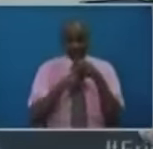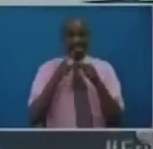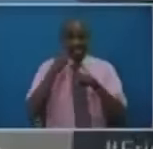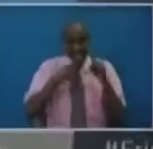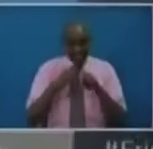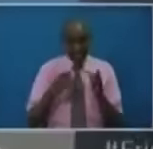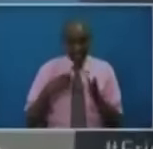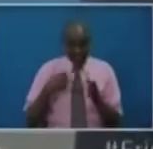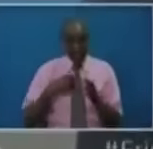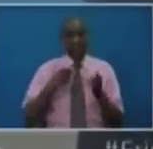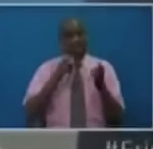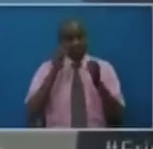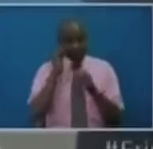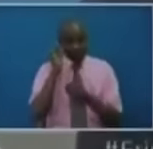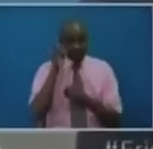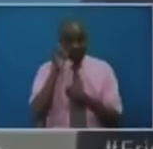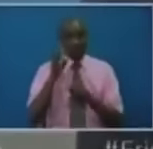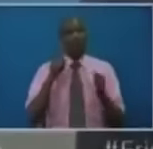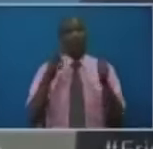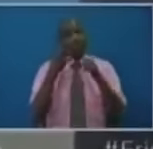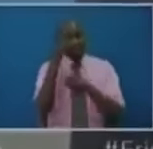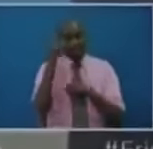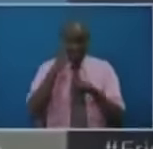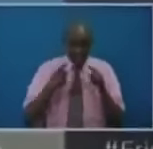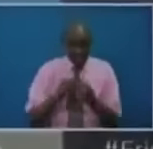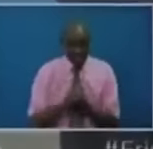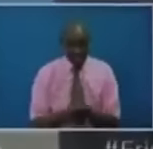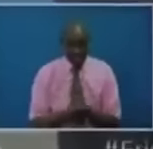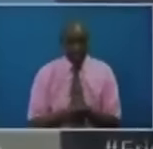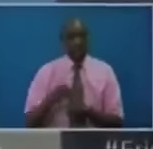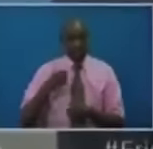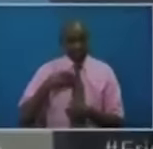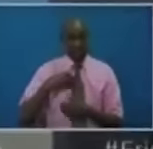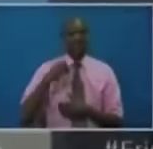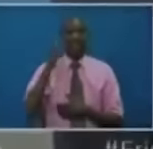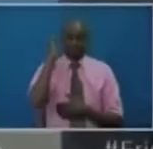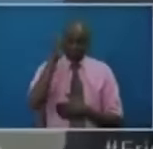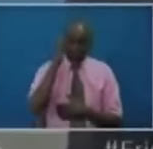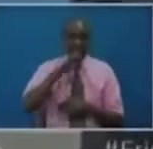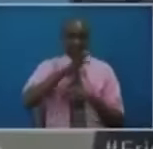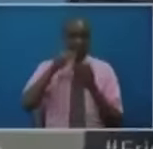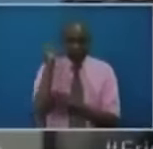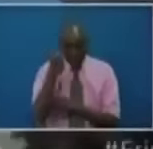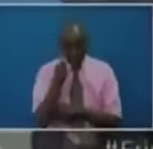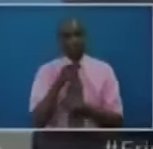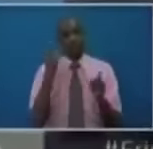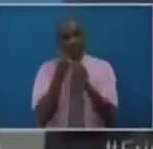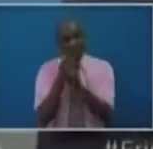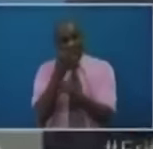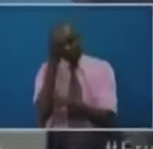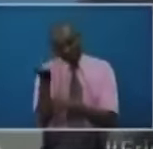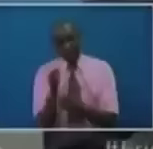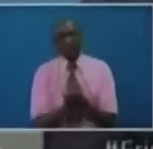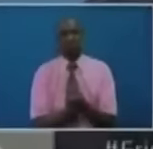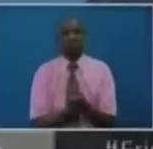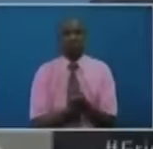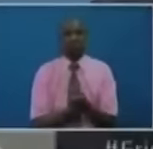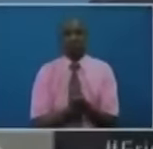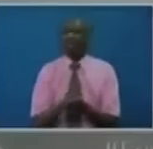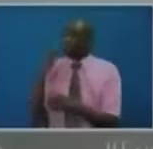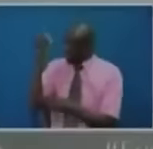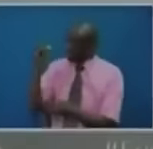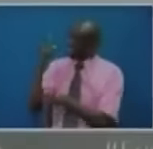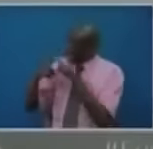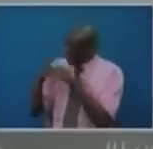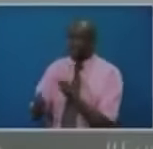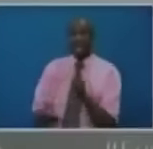for 30 years. I've been evangelist in the whole country, going for crusades everywhere, seminars. 30 years.